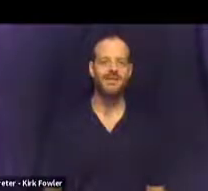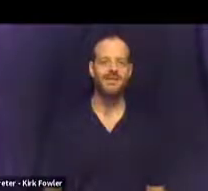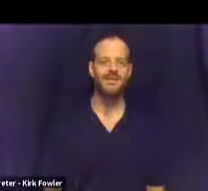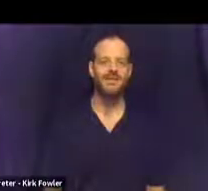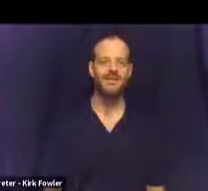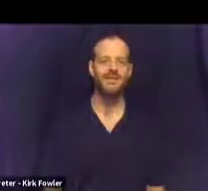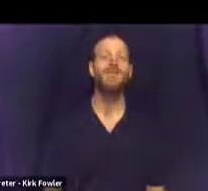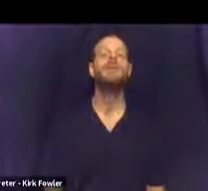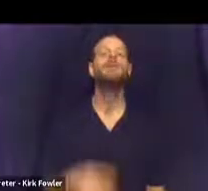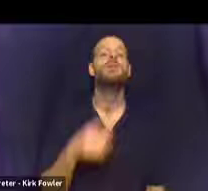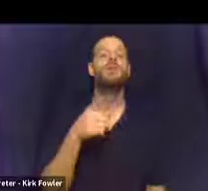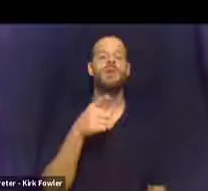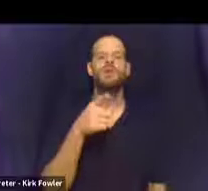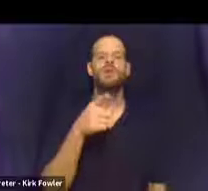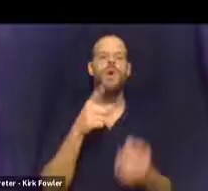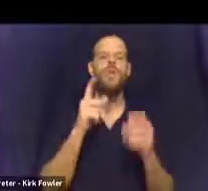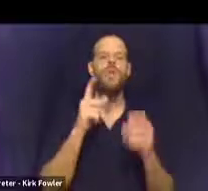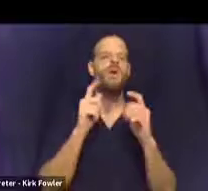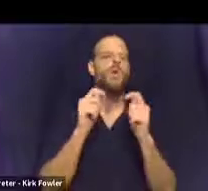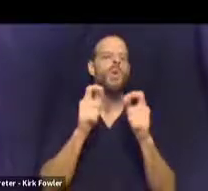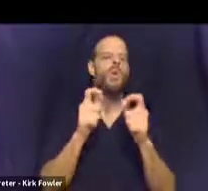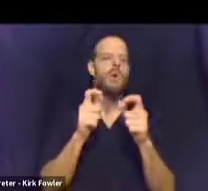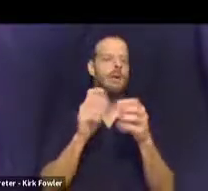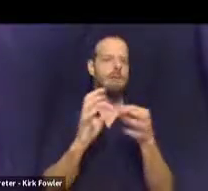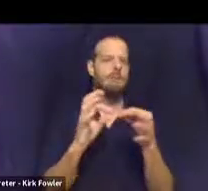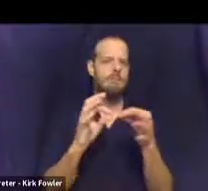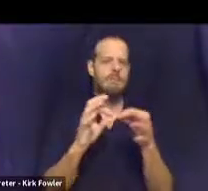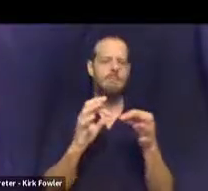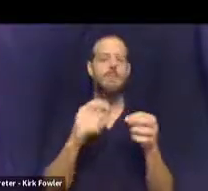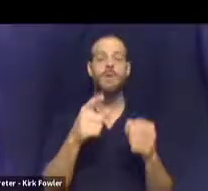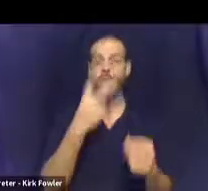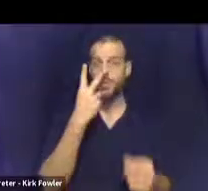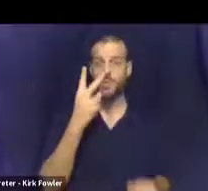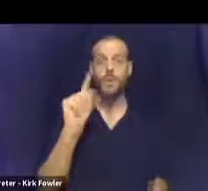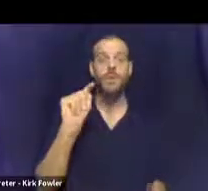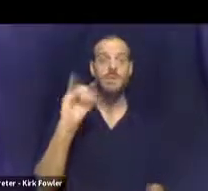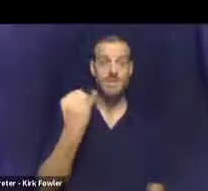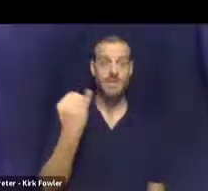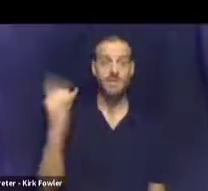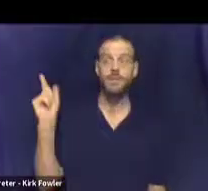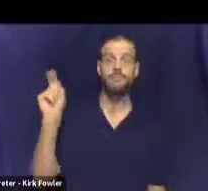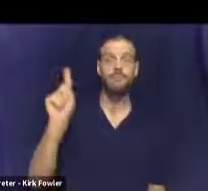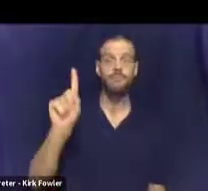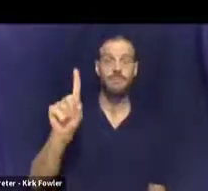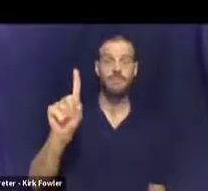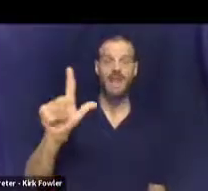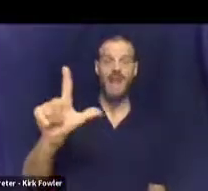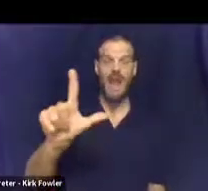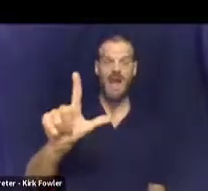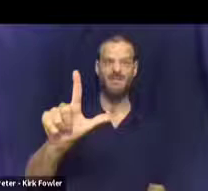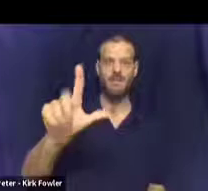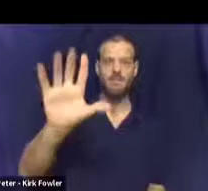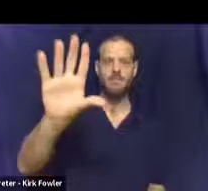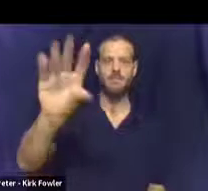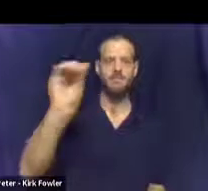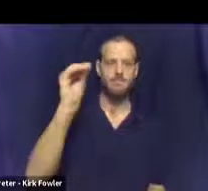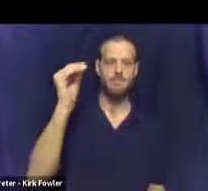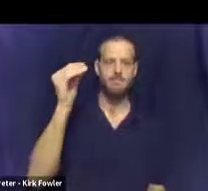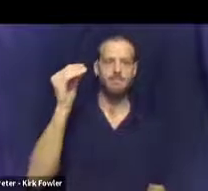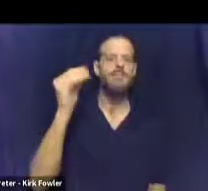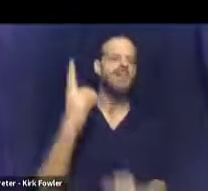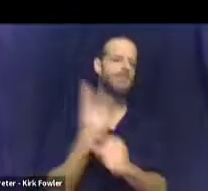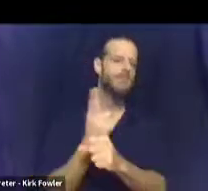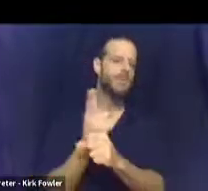So I'm going to put just a quick caveat here. So you saw TJ go. He found the thing that was on the very left. So you can tell he's used to the system.